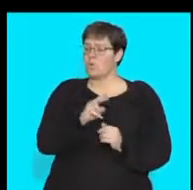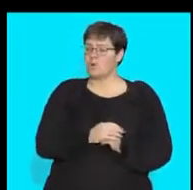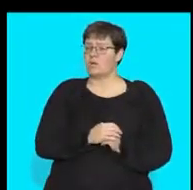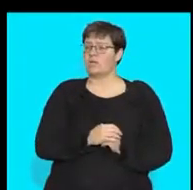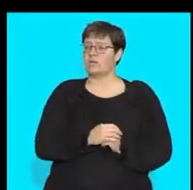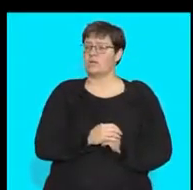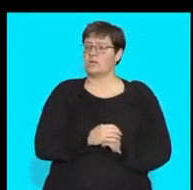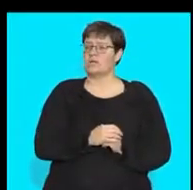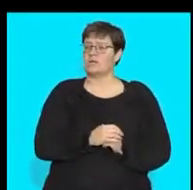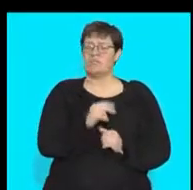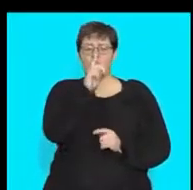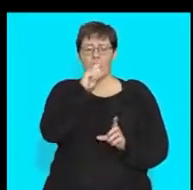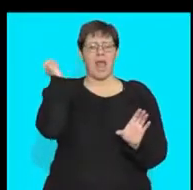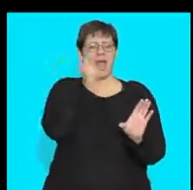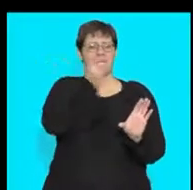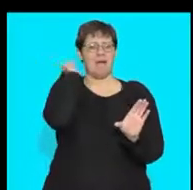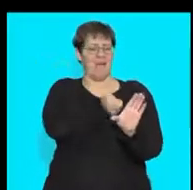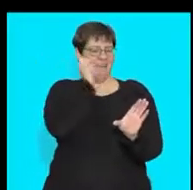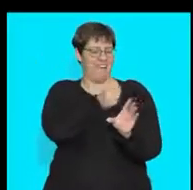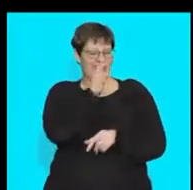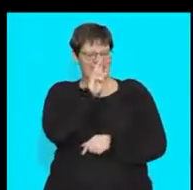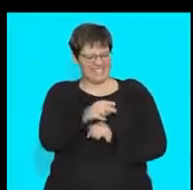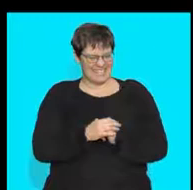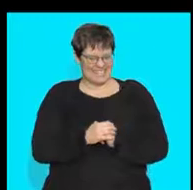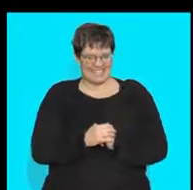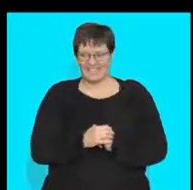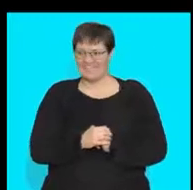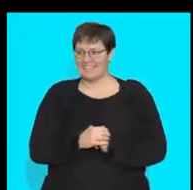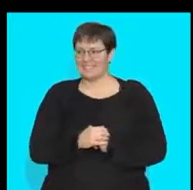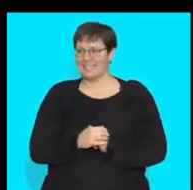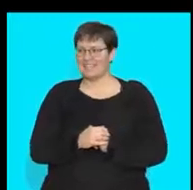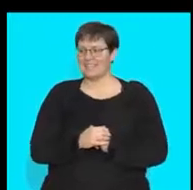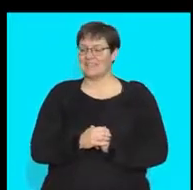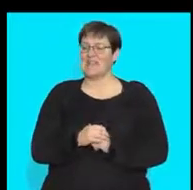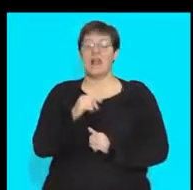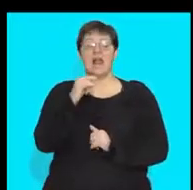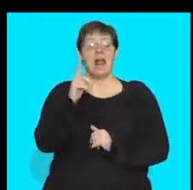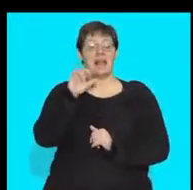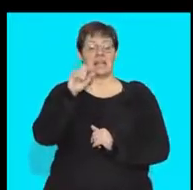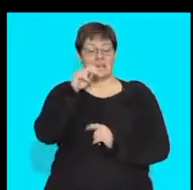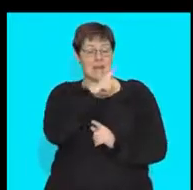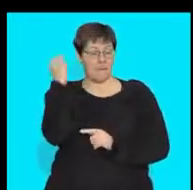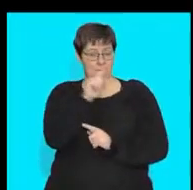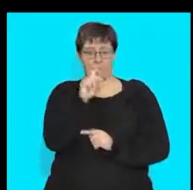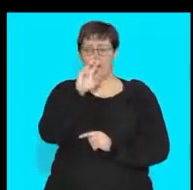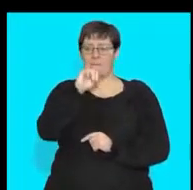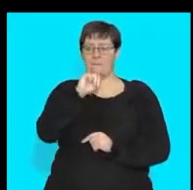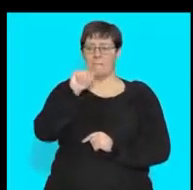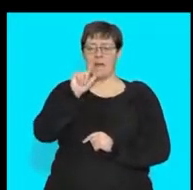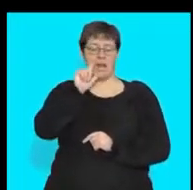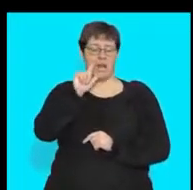the first one, it looks like a little hammer there, right? A little hammer. And the Latin name for hammer